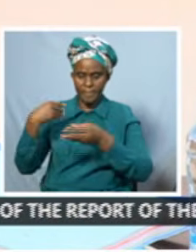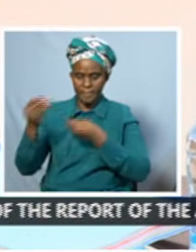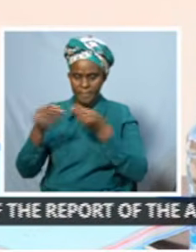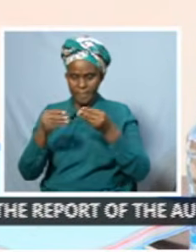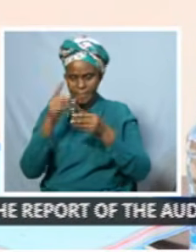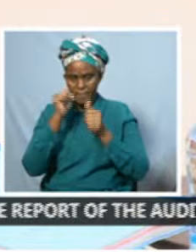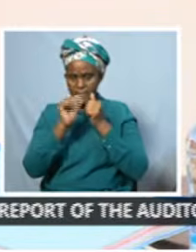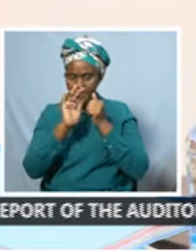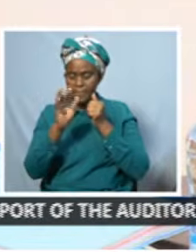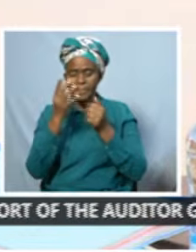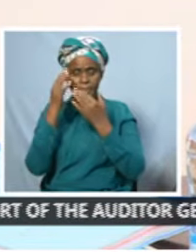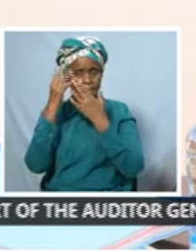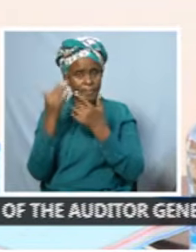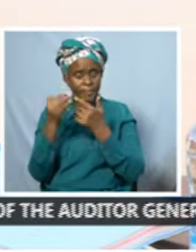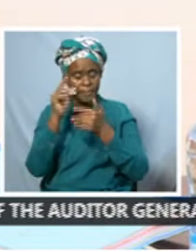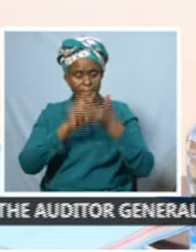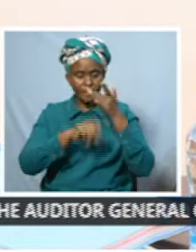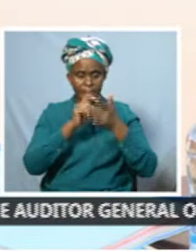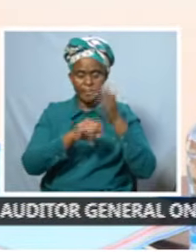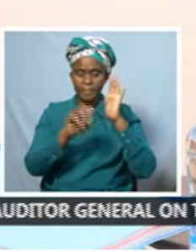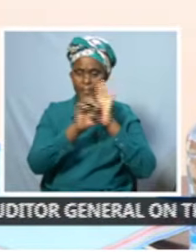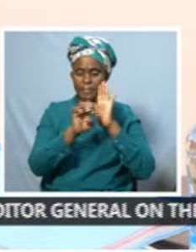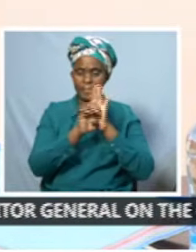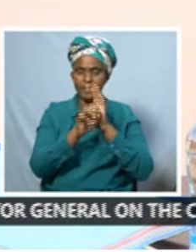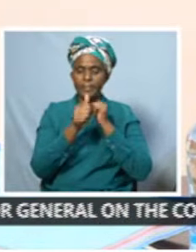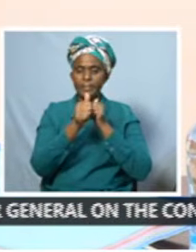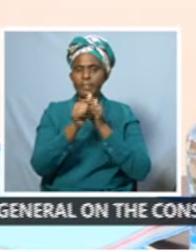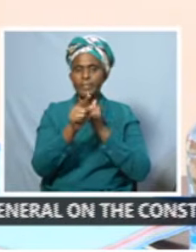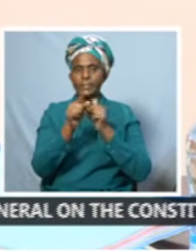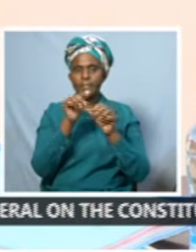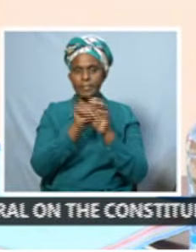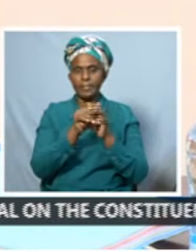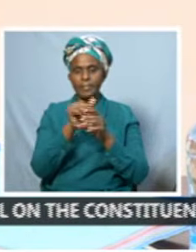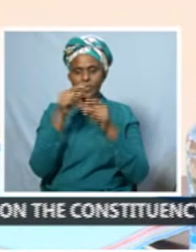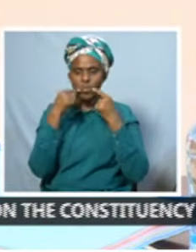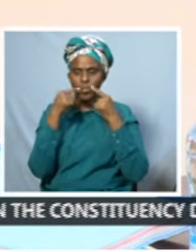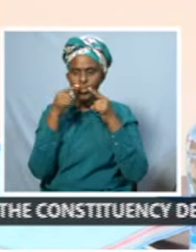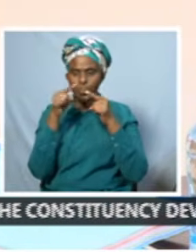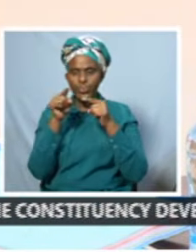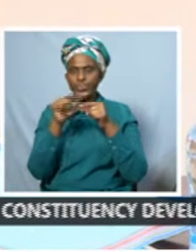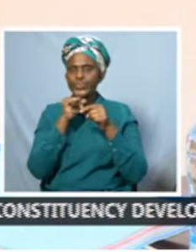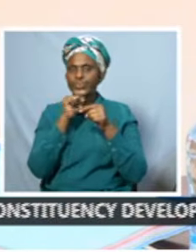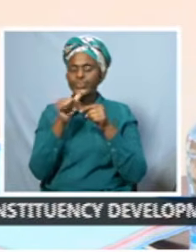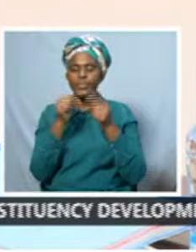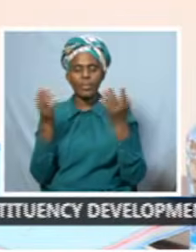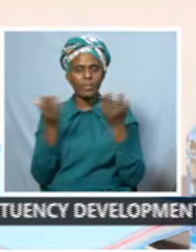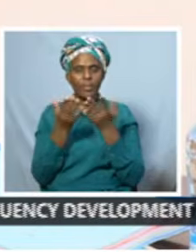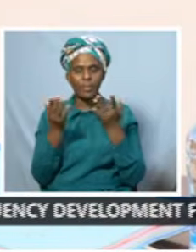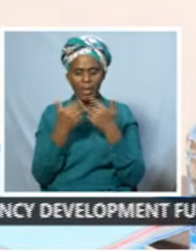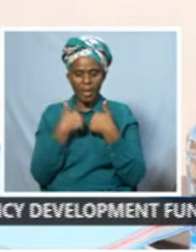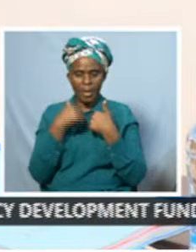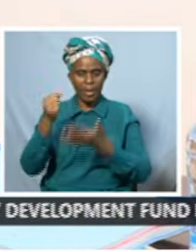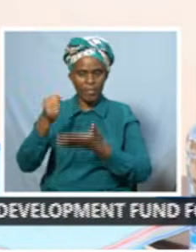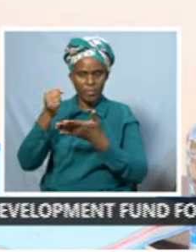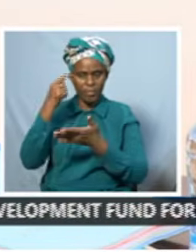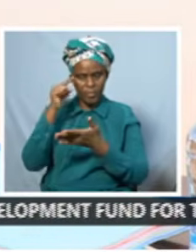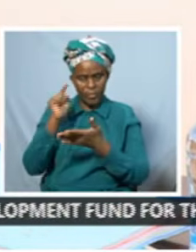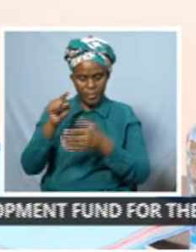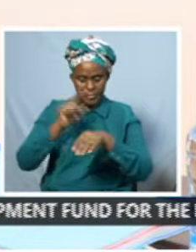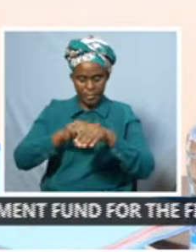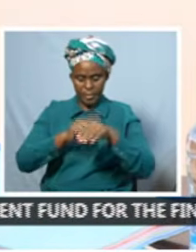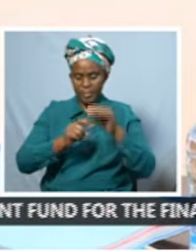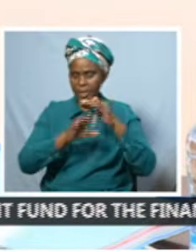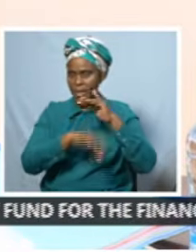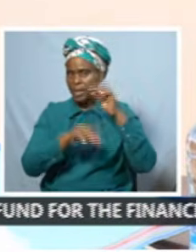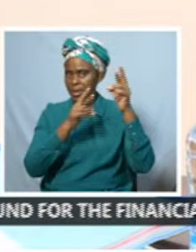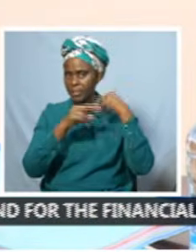was due to unexpected costs such as the following: ministerial circular which did not have a budget line for the period under